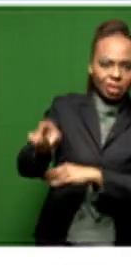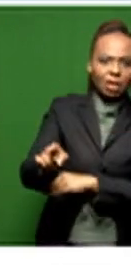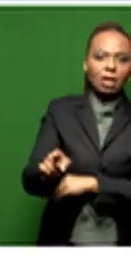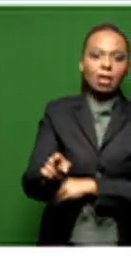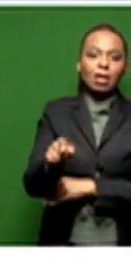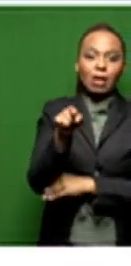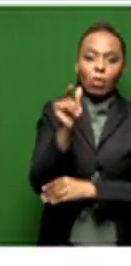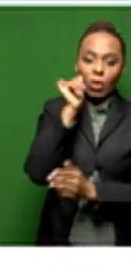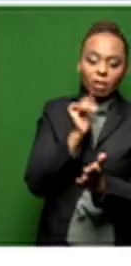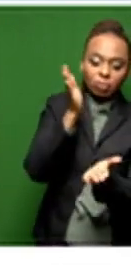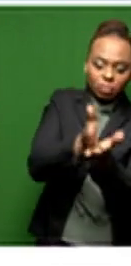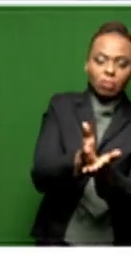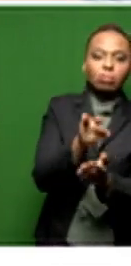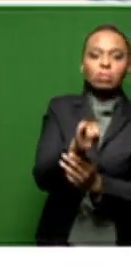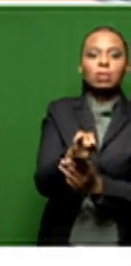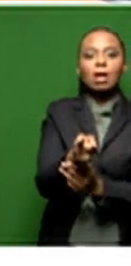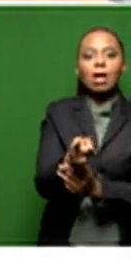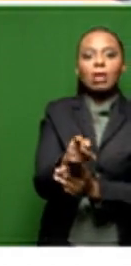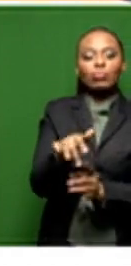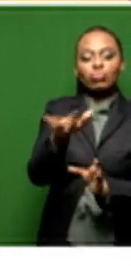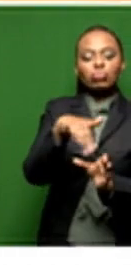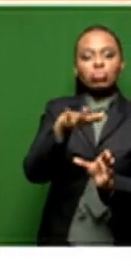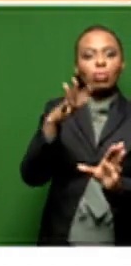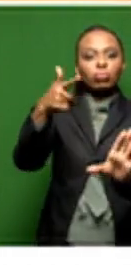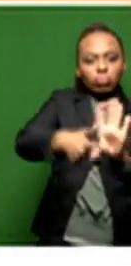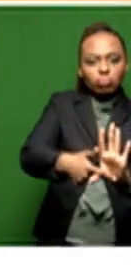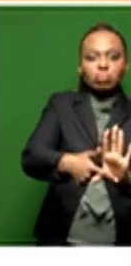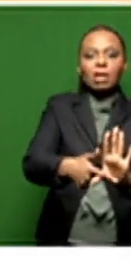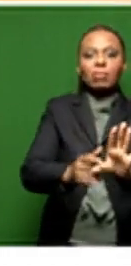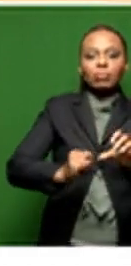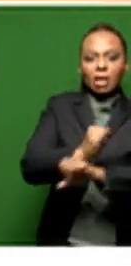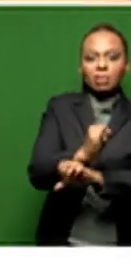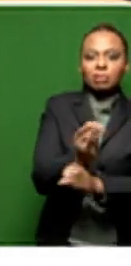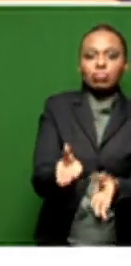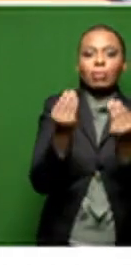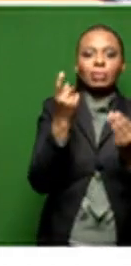from that perspective. So how do fuel stations benefit from FastLane?